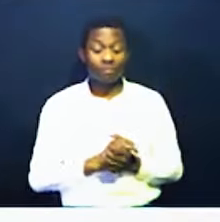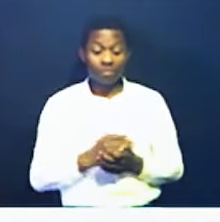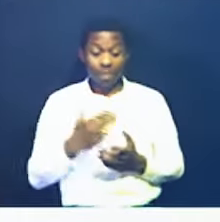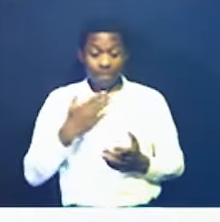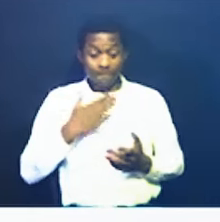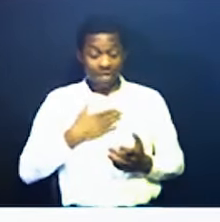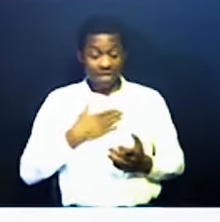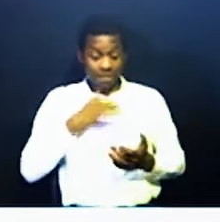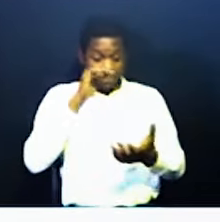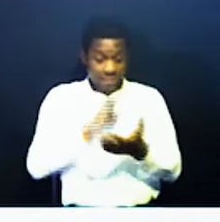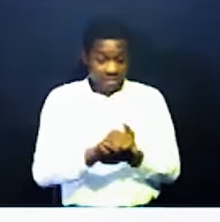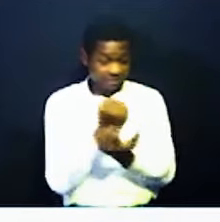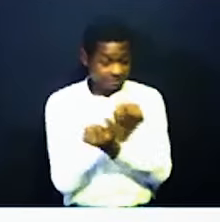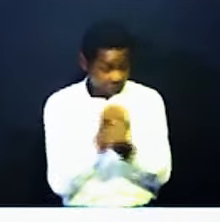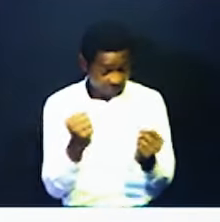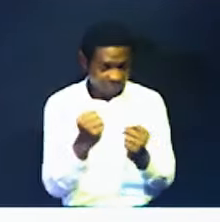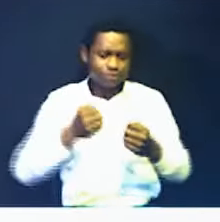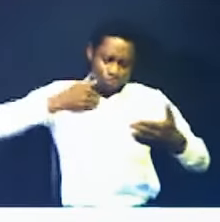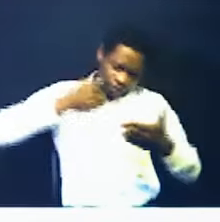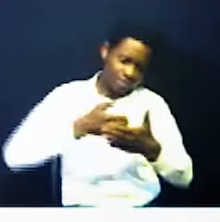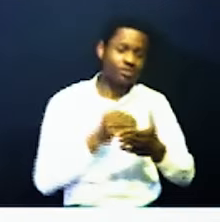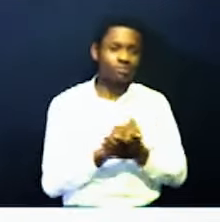my marriage is near.